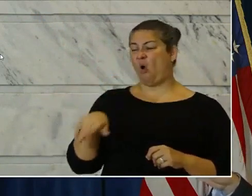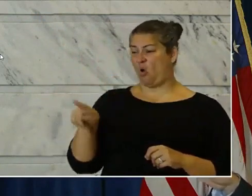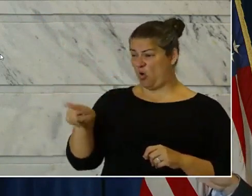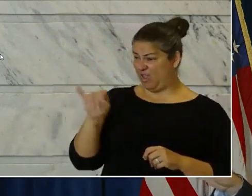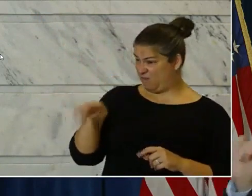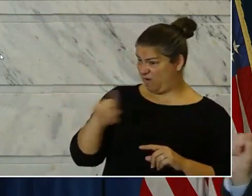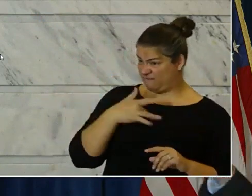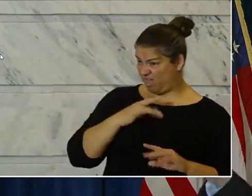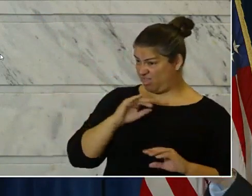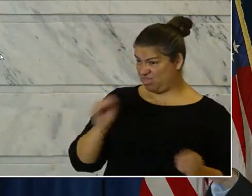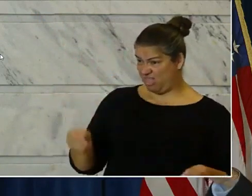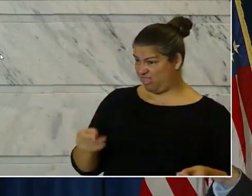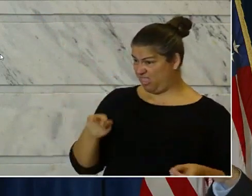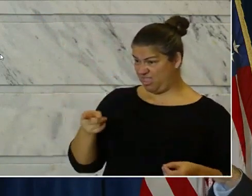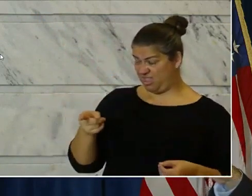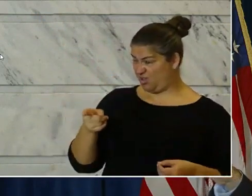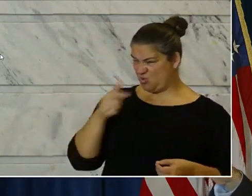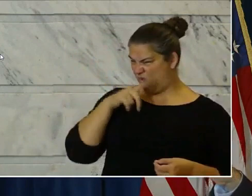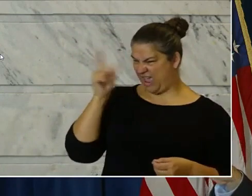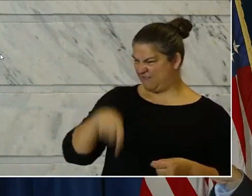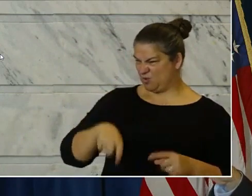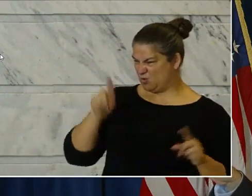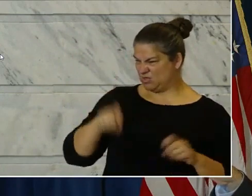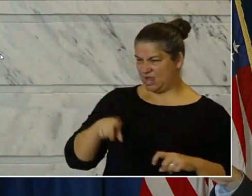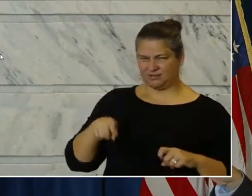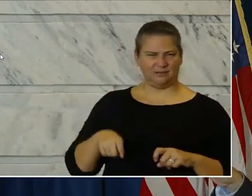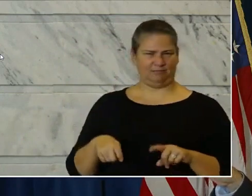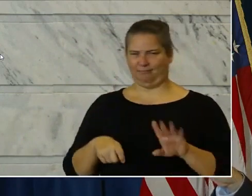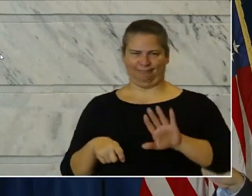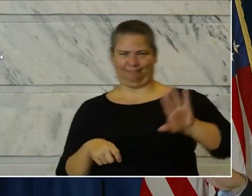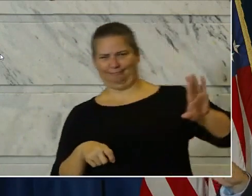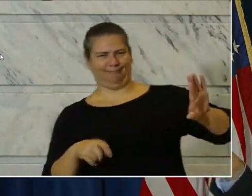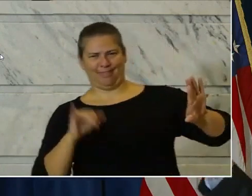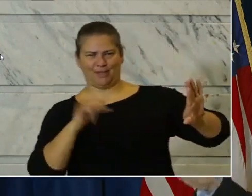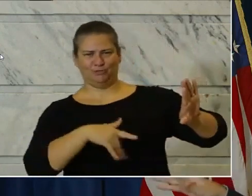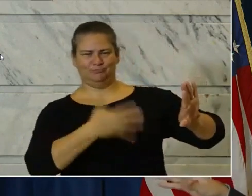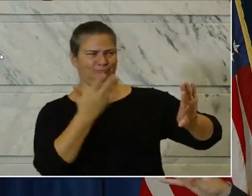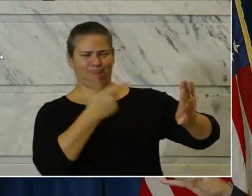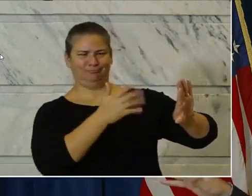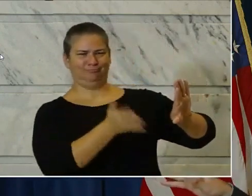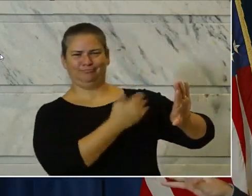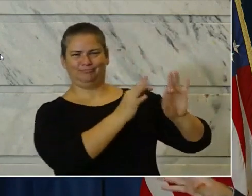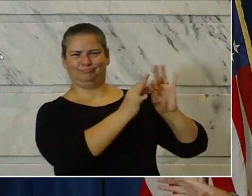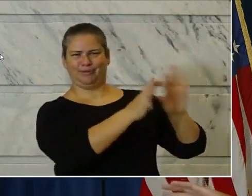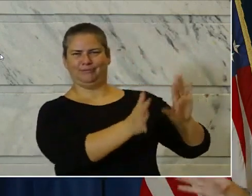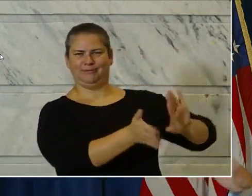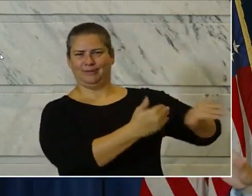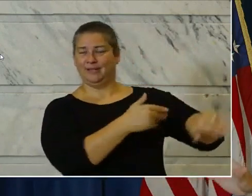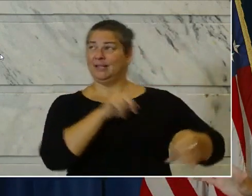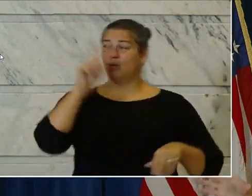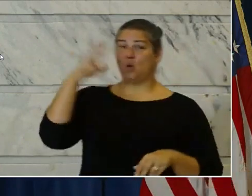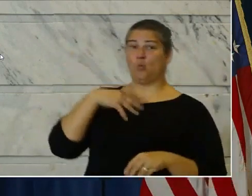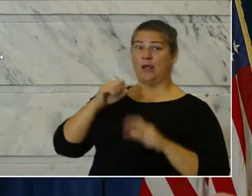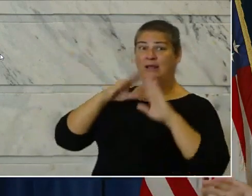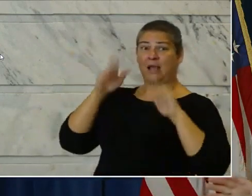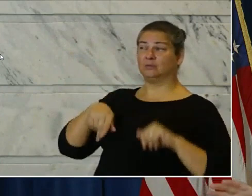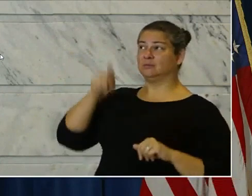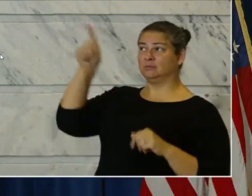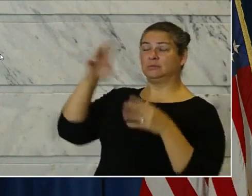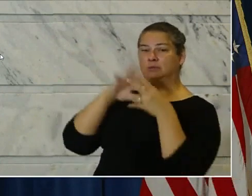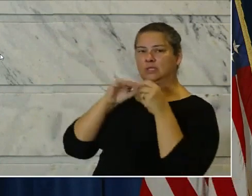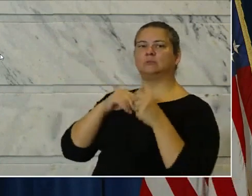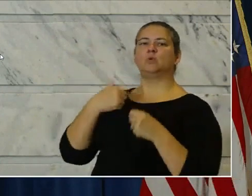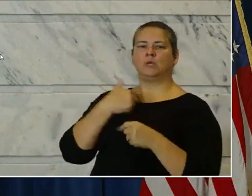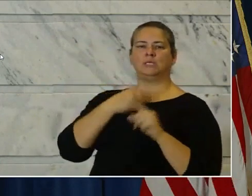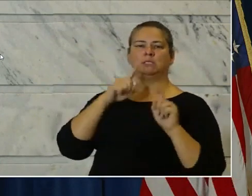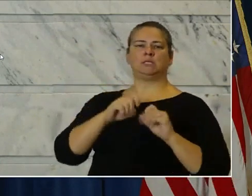shouldn't be tested is gone. I mean, the White House's specific recommendation to us and the actions they're taking is we need to test and